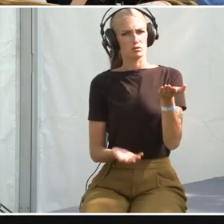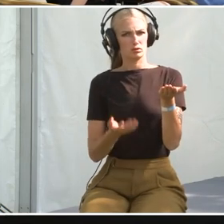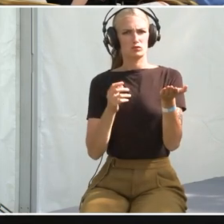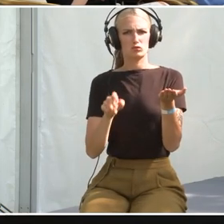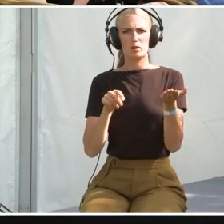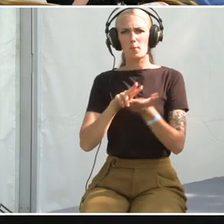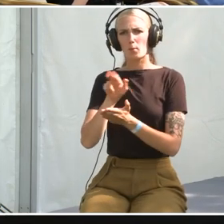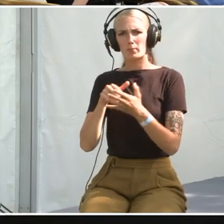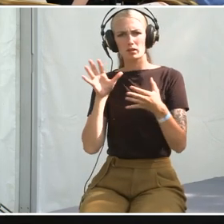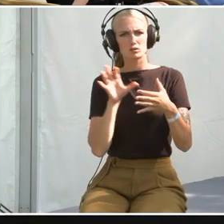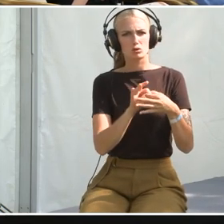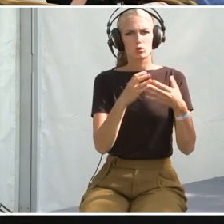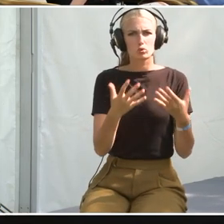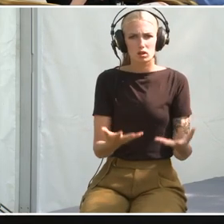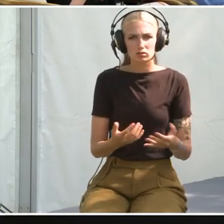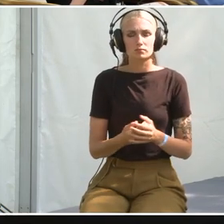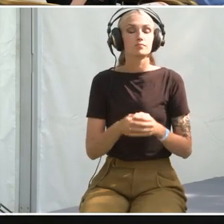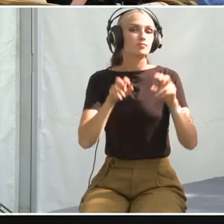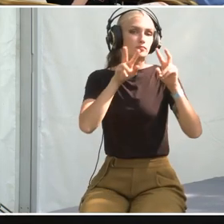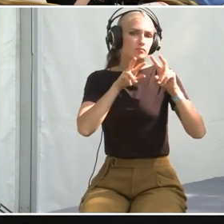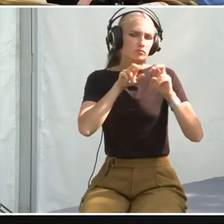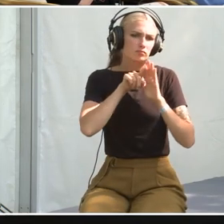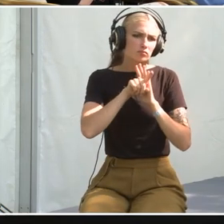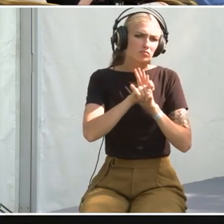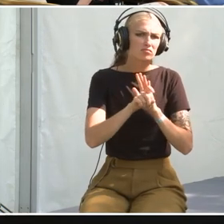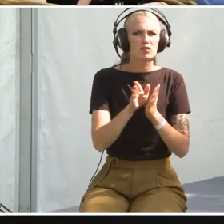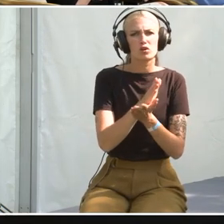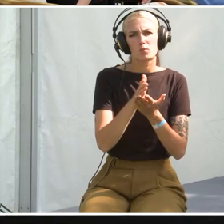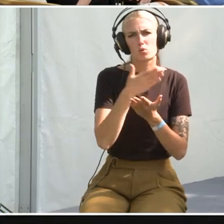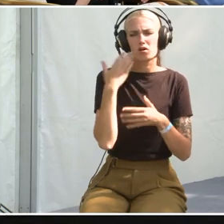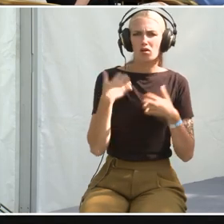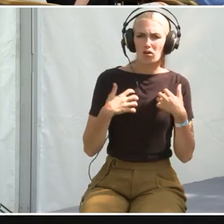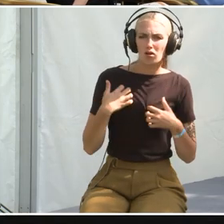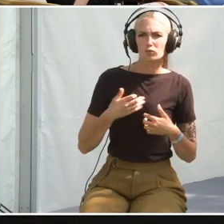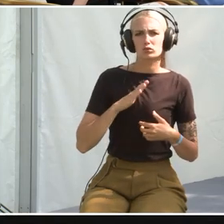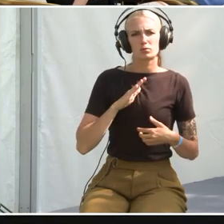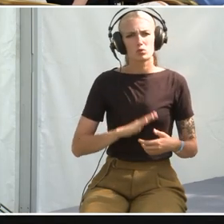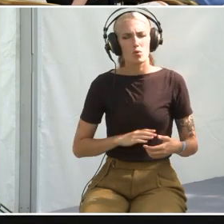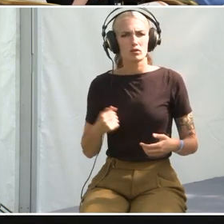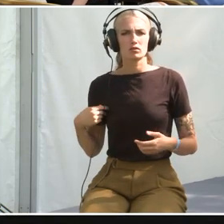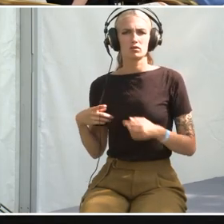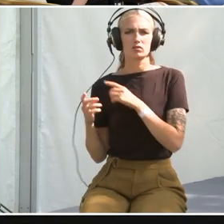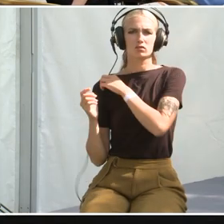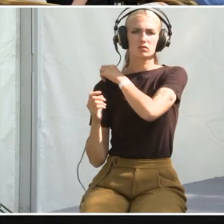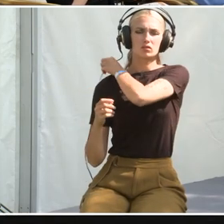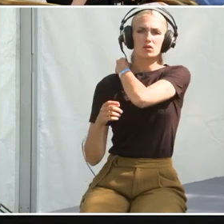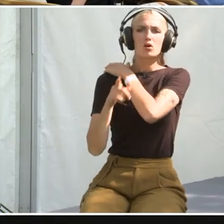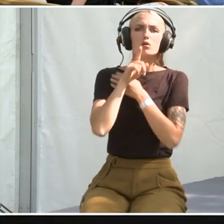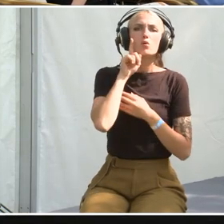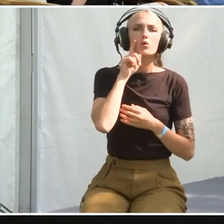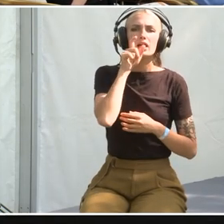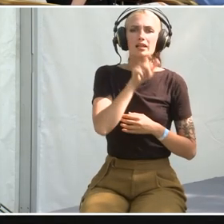start digging deeper, it doesn't matter whether it's anxiety or depression. Young people, I think, often